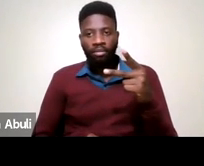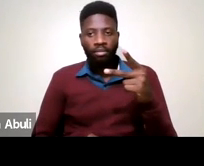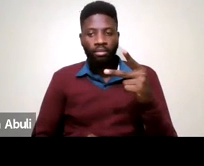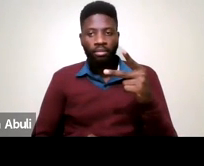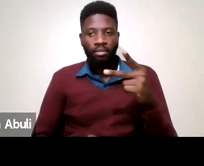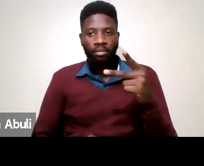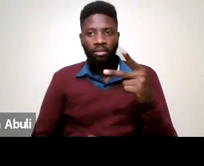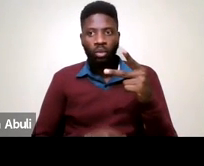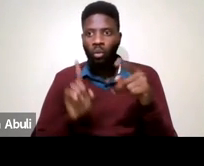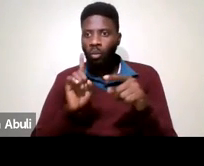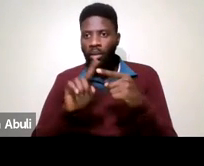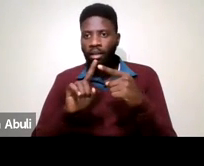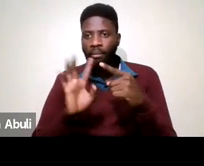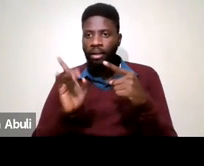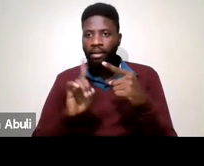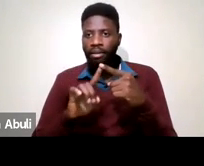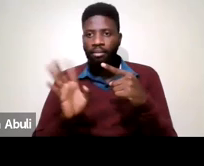Is that all? Why you?